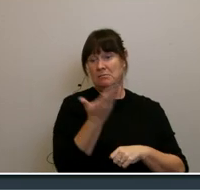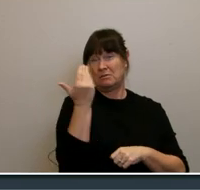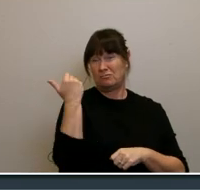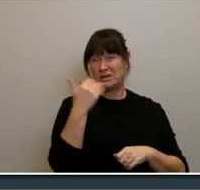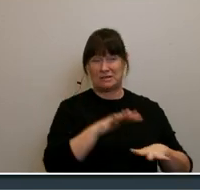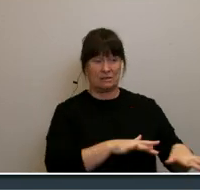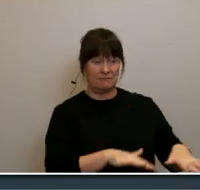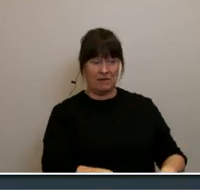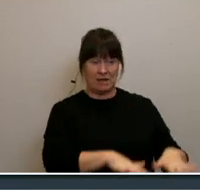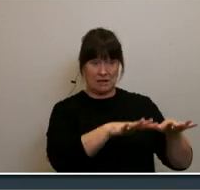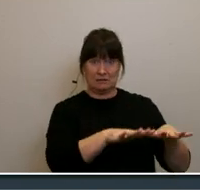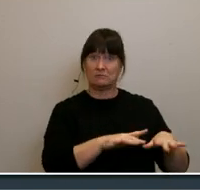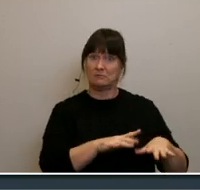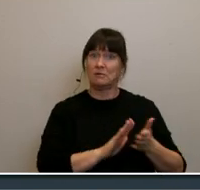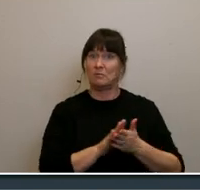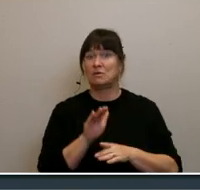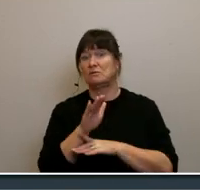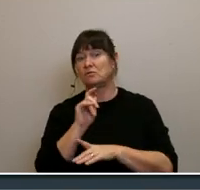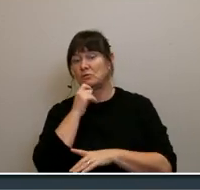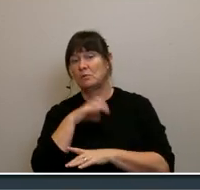more extreme weather events.